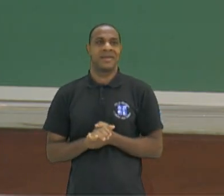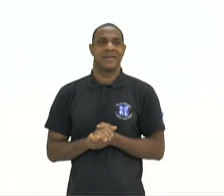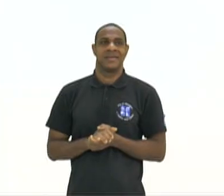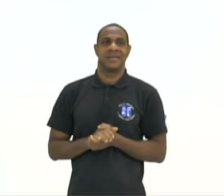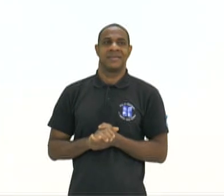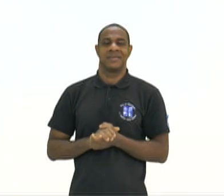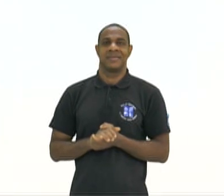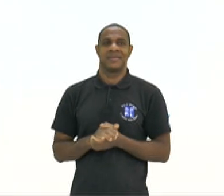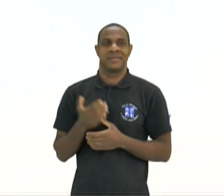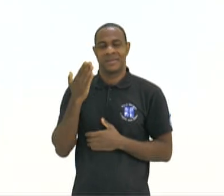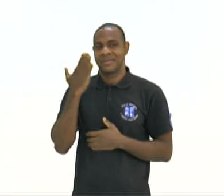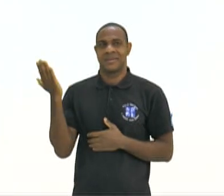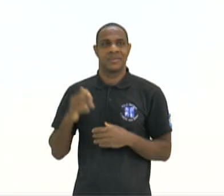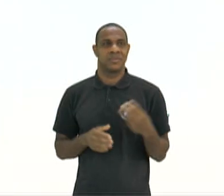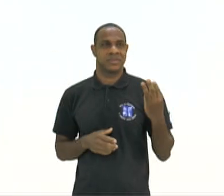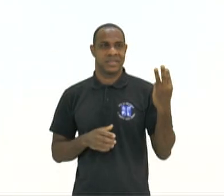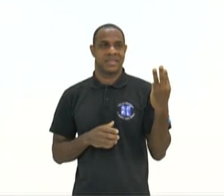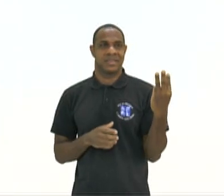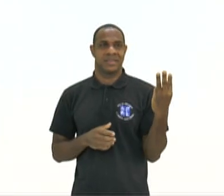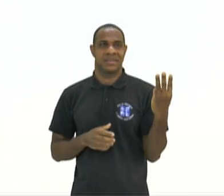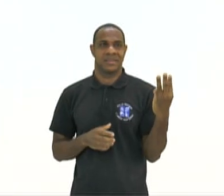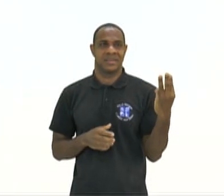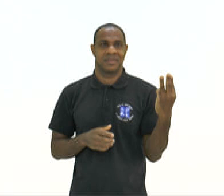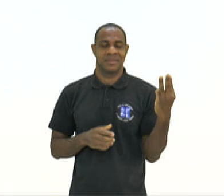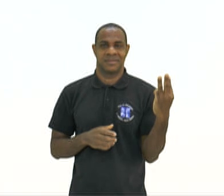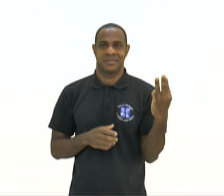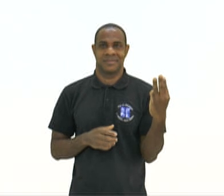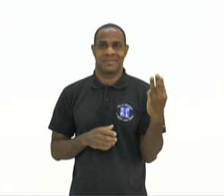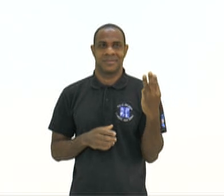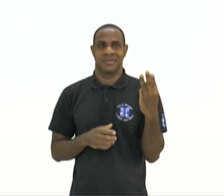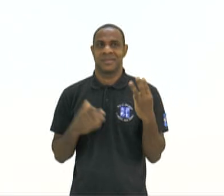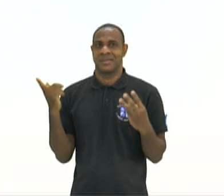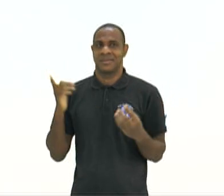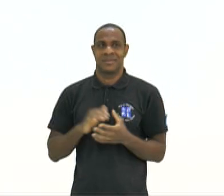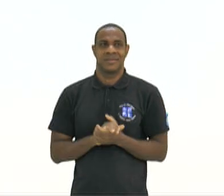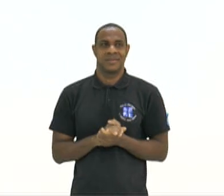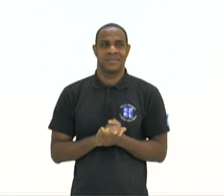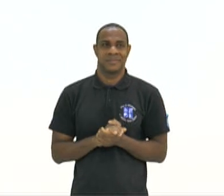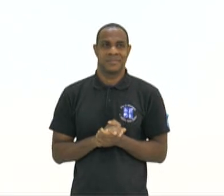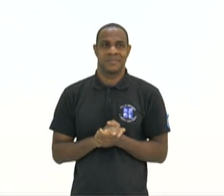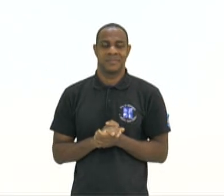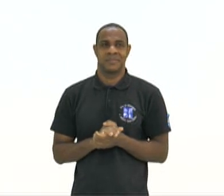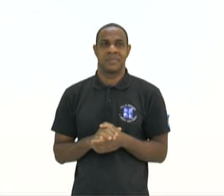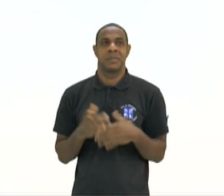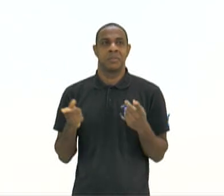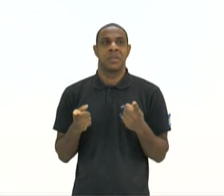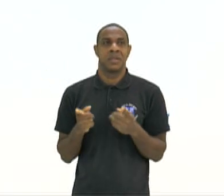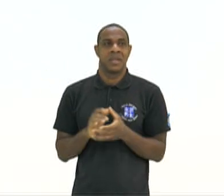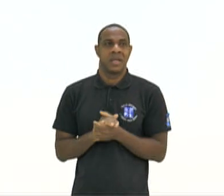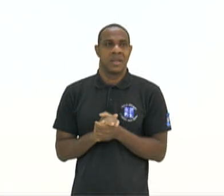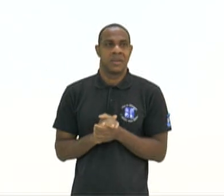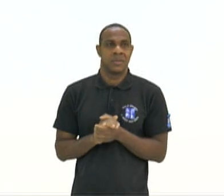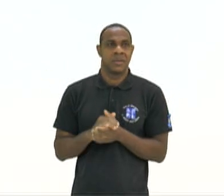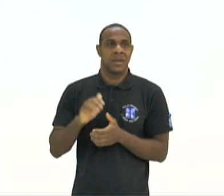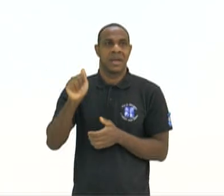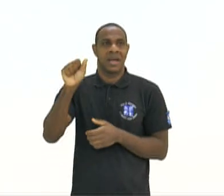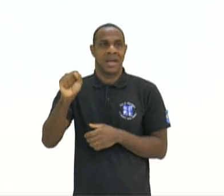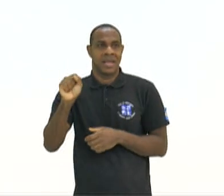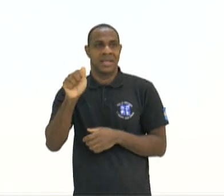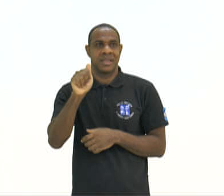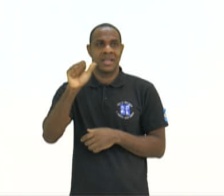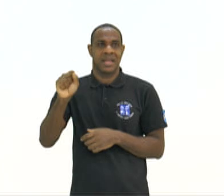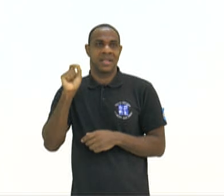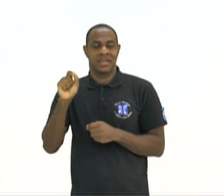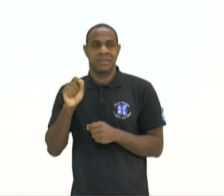Dance Revolution. E not as good as, o discourse marker as, pode ser substituído por